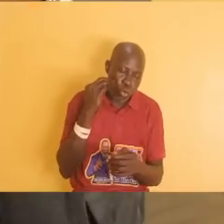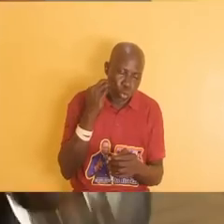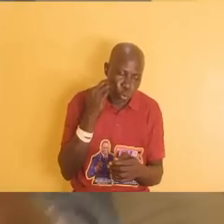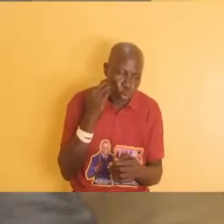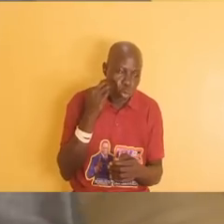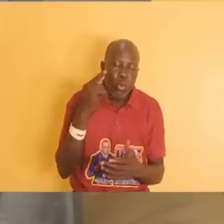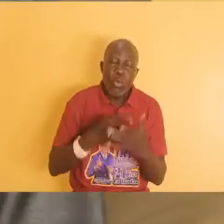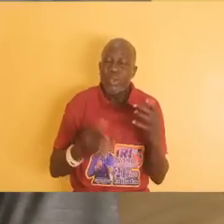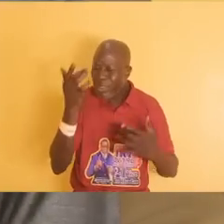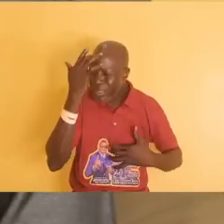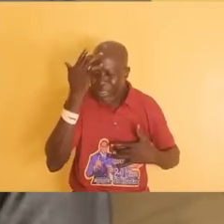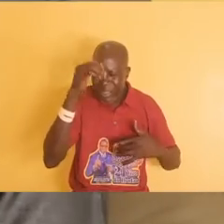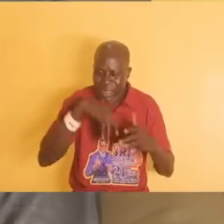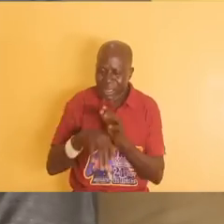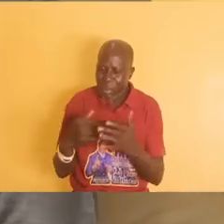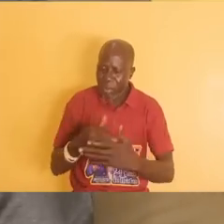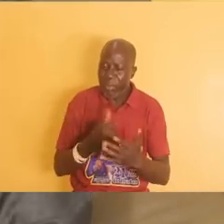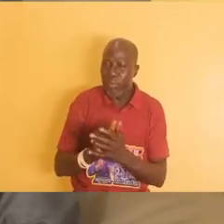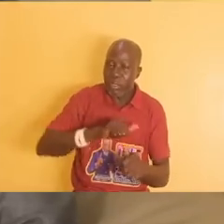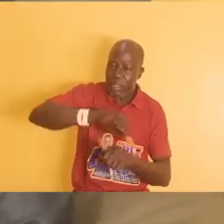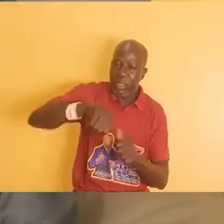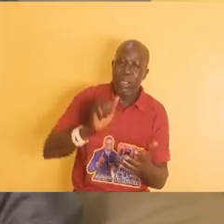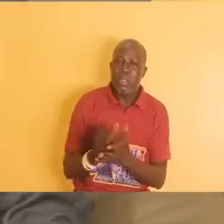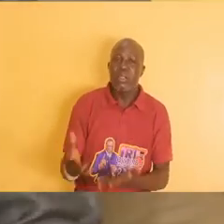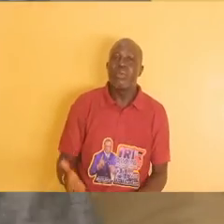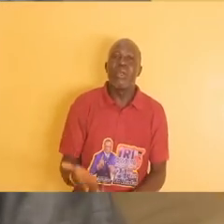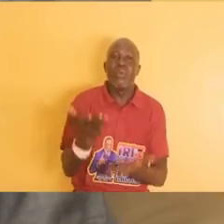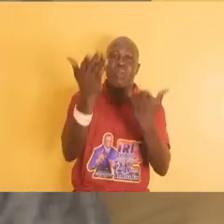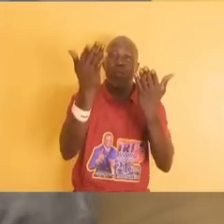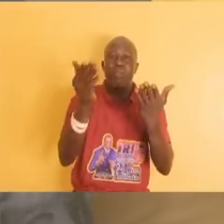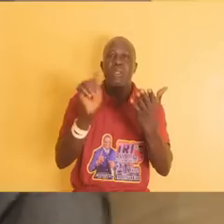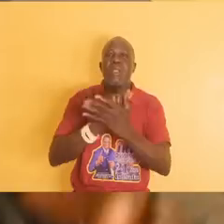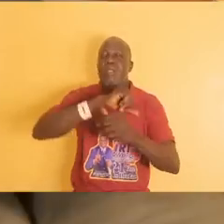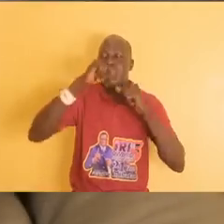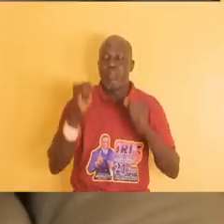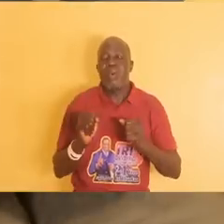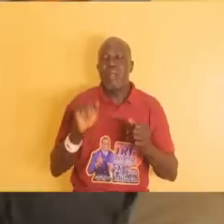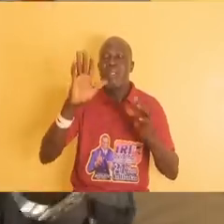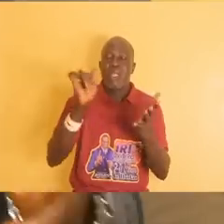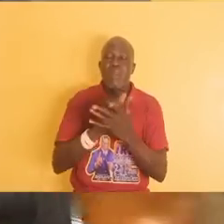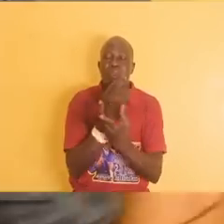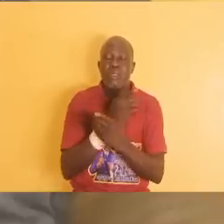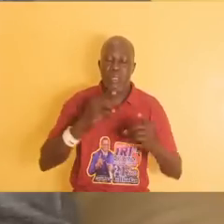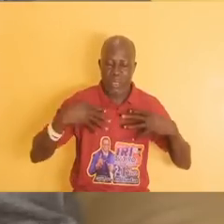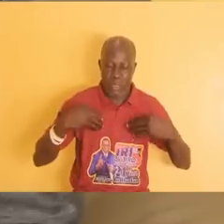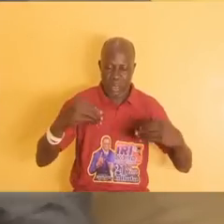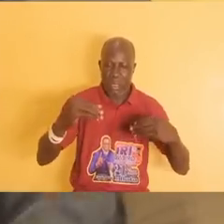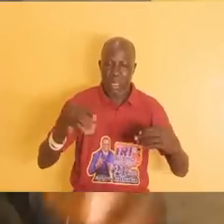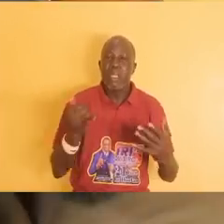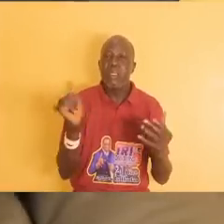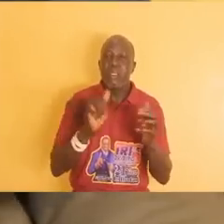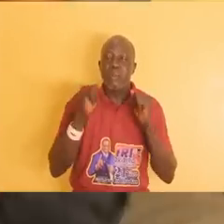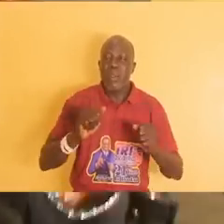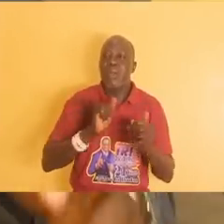I give you guys and the word you wrote below. What sickness before the hall before you? I know you're sucking. Lift up your heart. The power of healing.